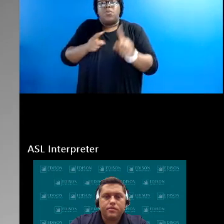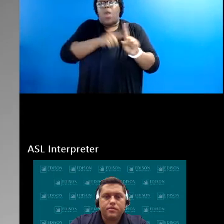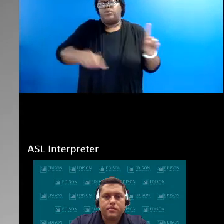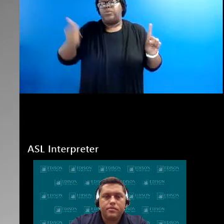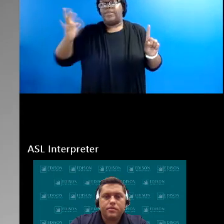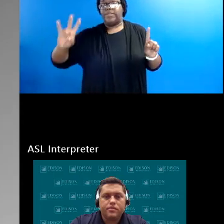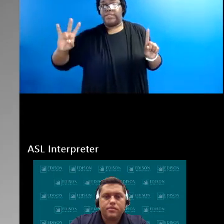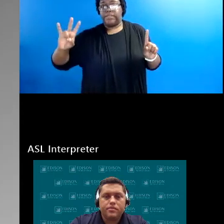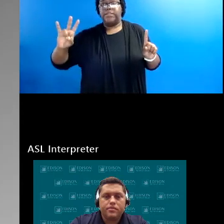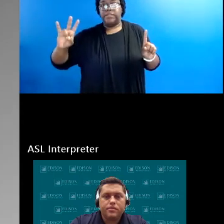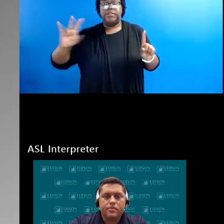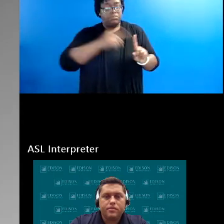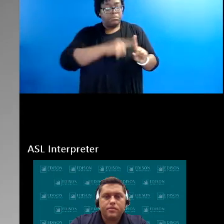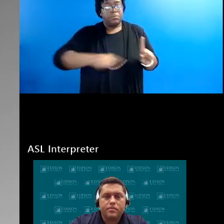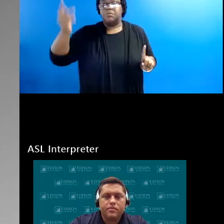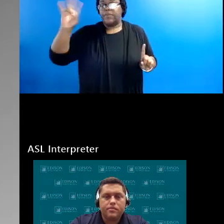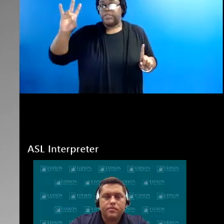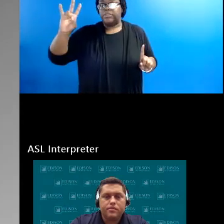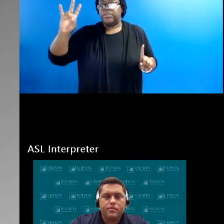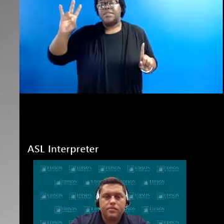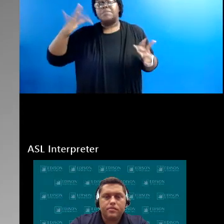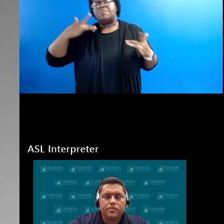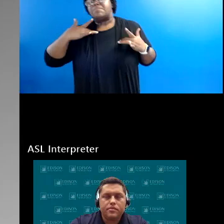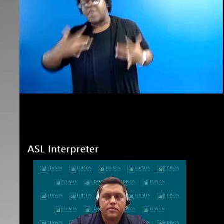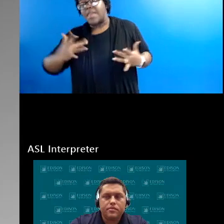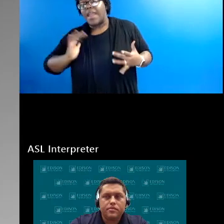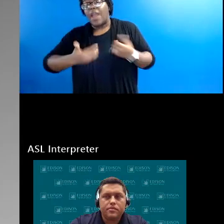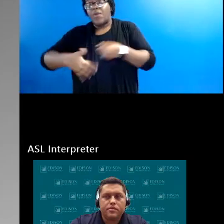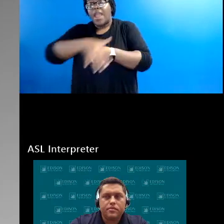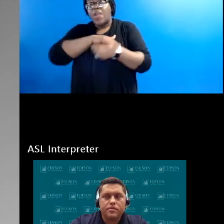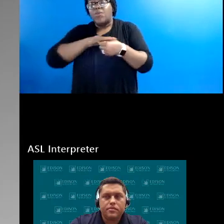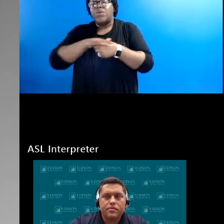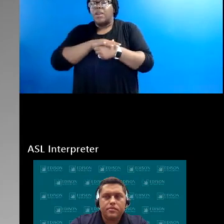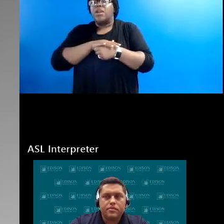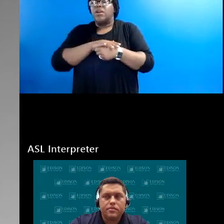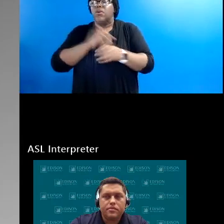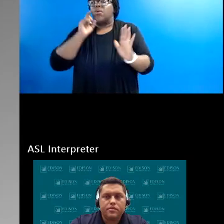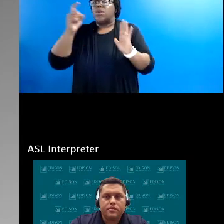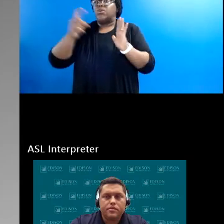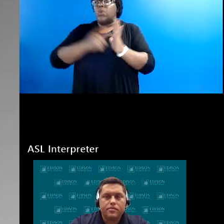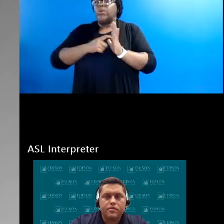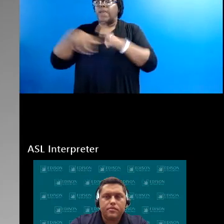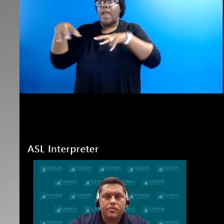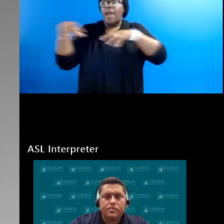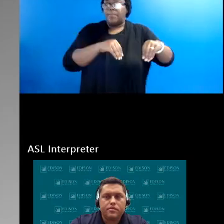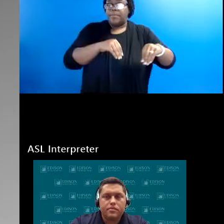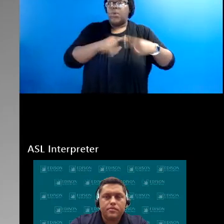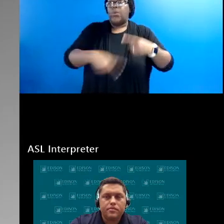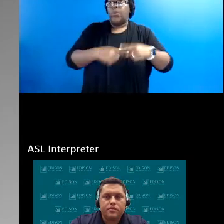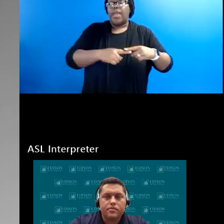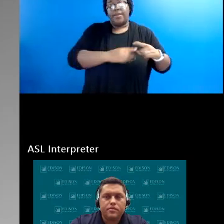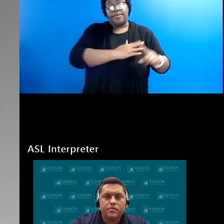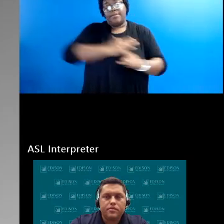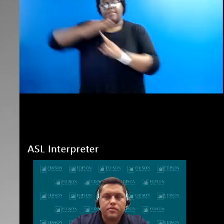17. In most parts of our territory, we had been de-energizing when that number hit 13.